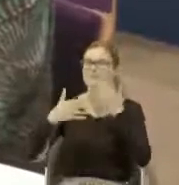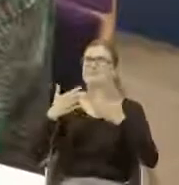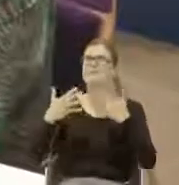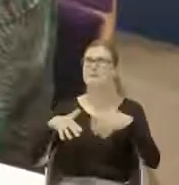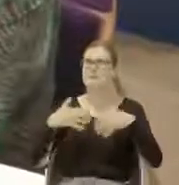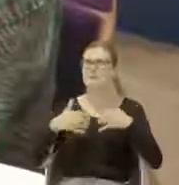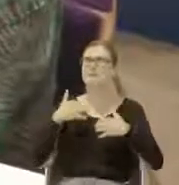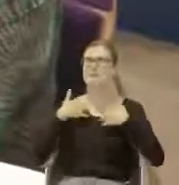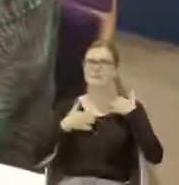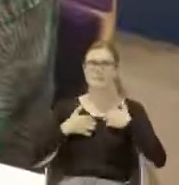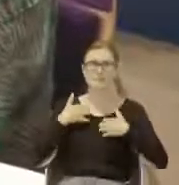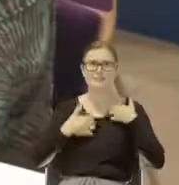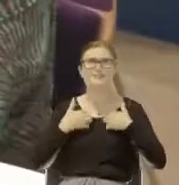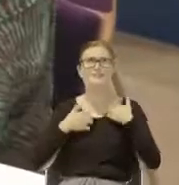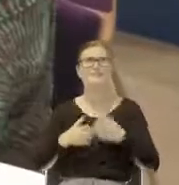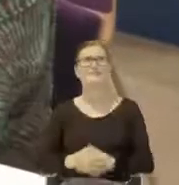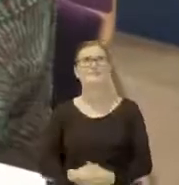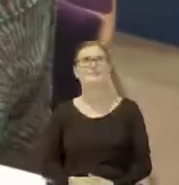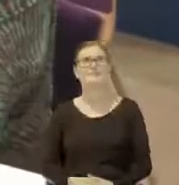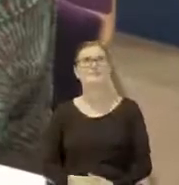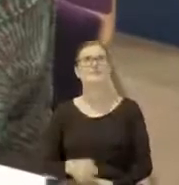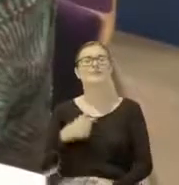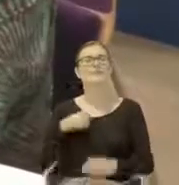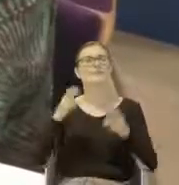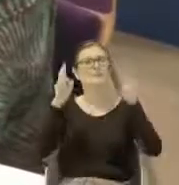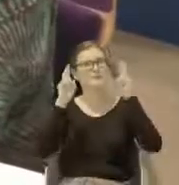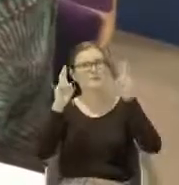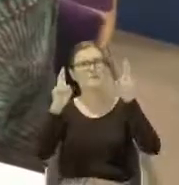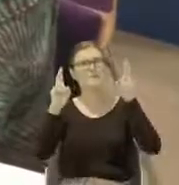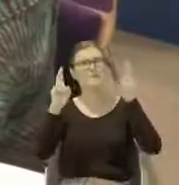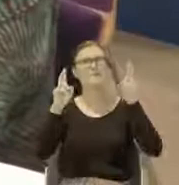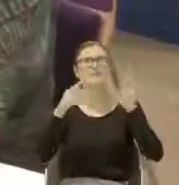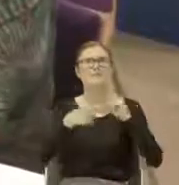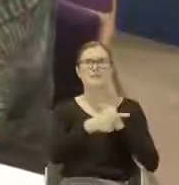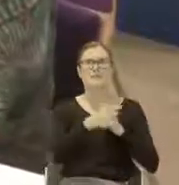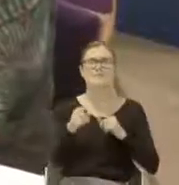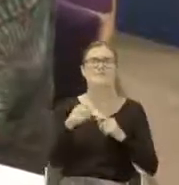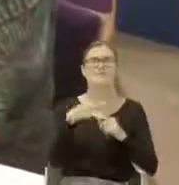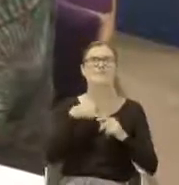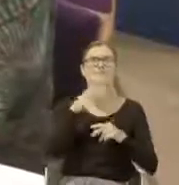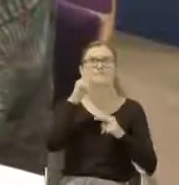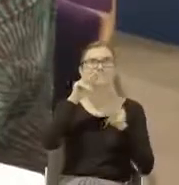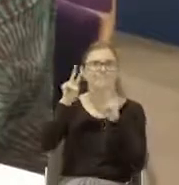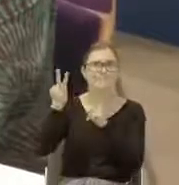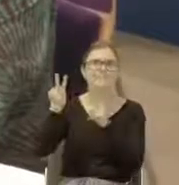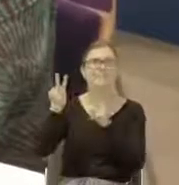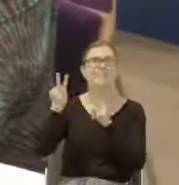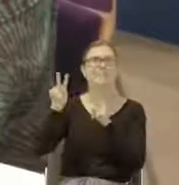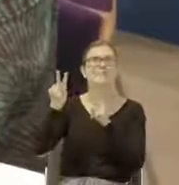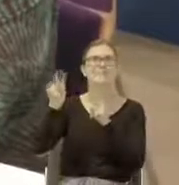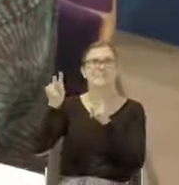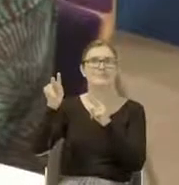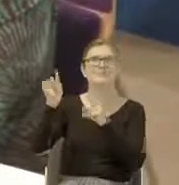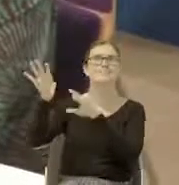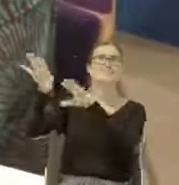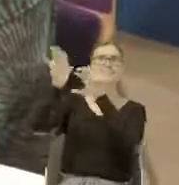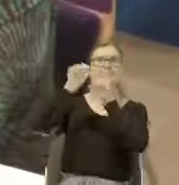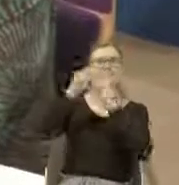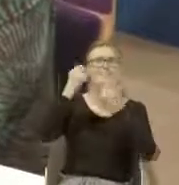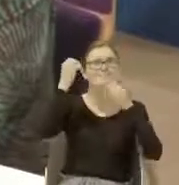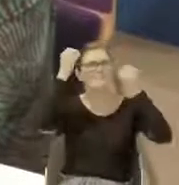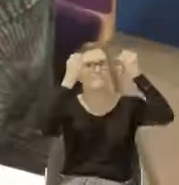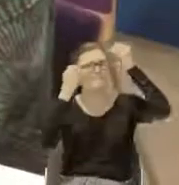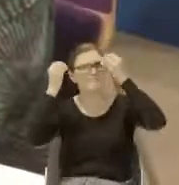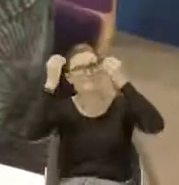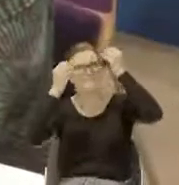a development aid organization, and particularly the comment on most effectively seeing results by taking the lead